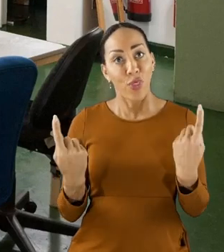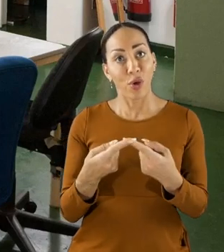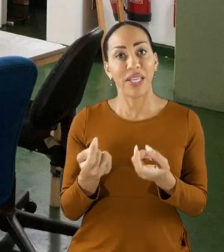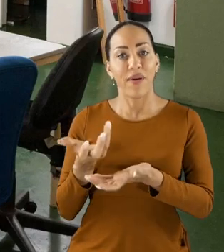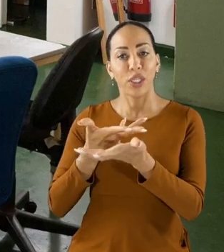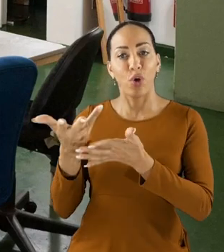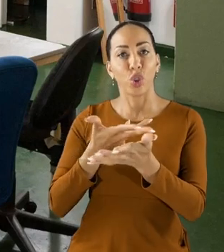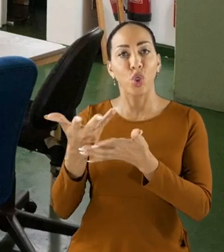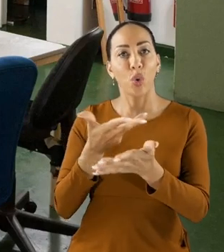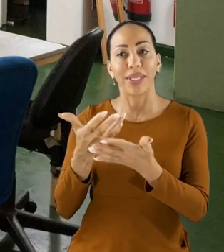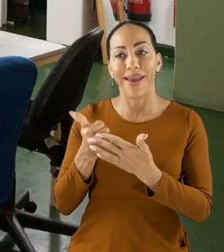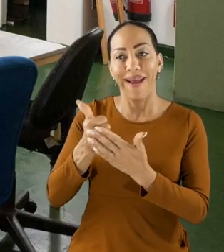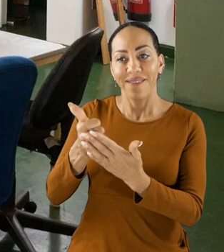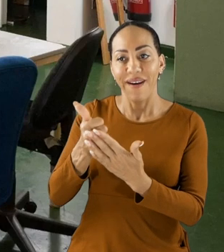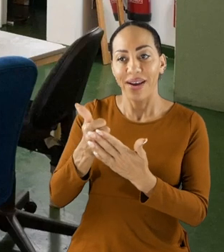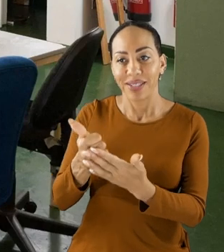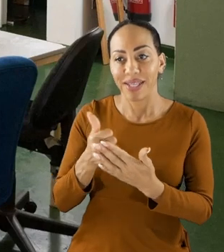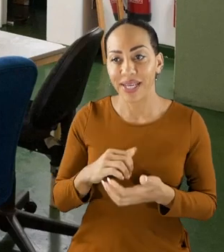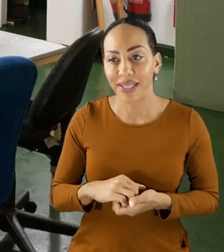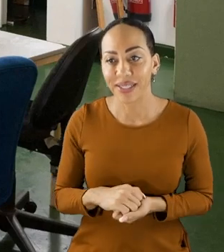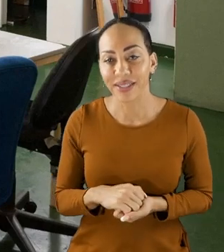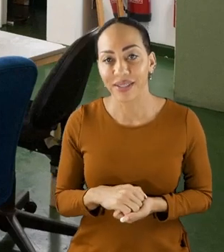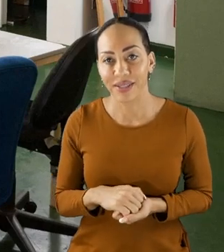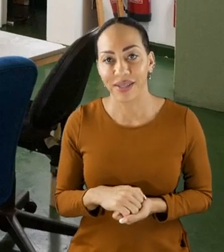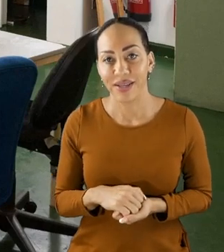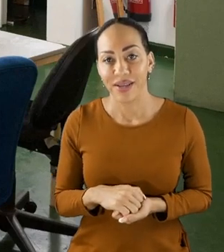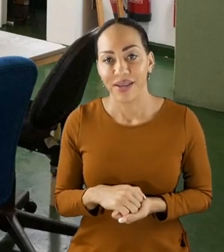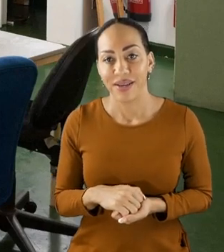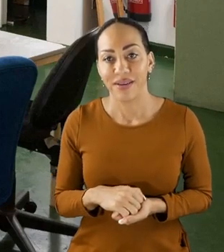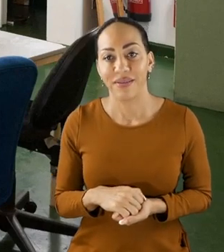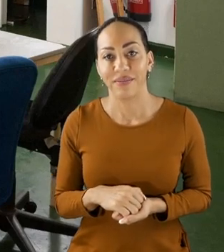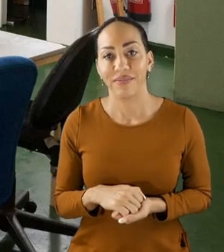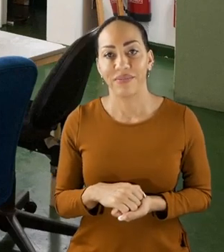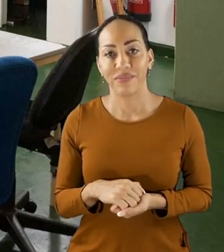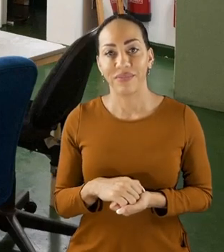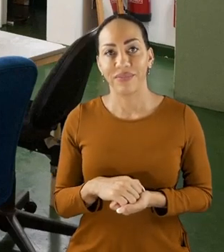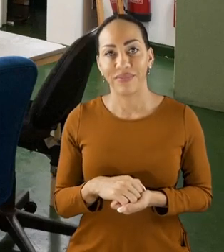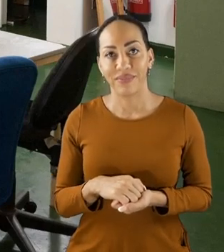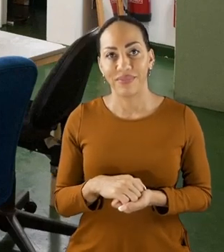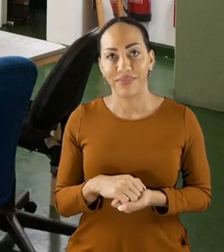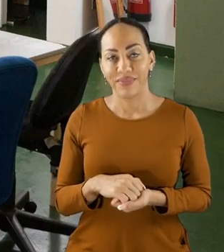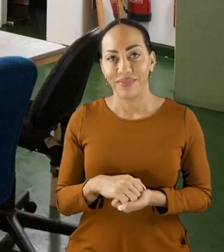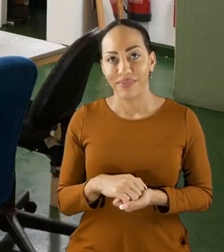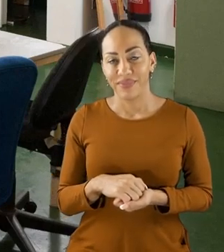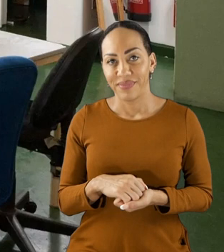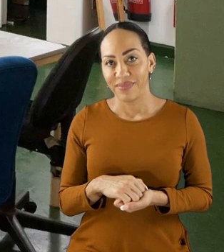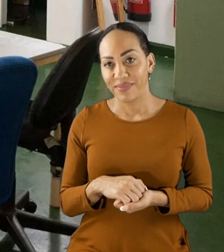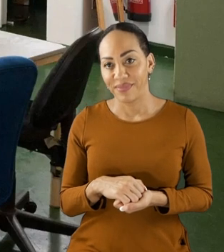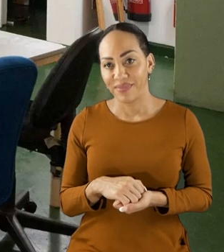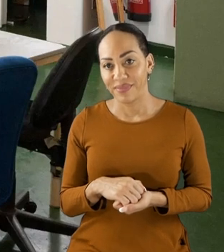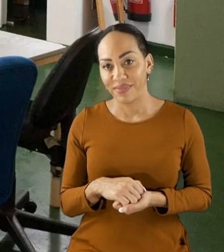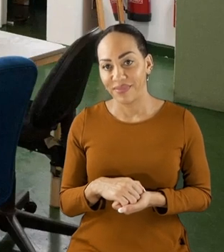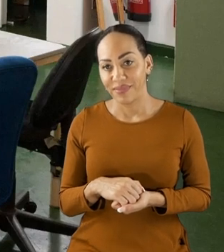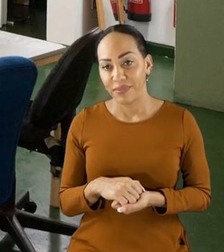muted. For those of us who are sort of consulting on this and sort of advising, sure. Did you construct some